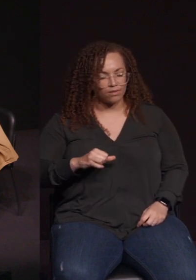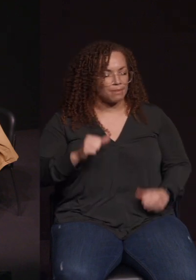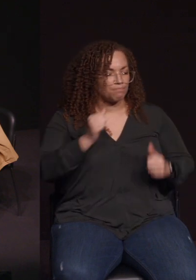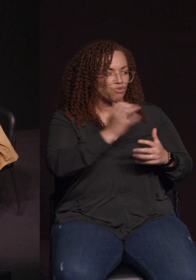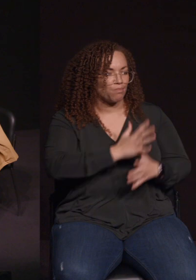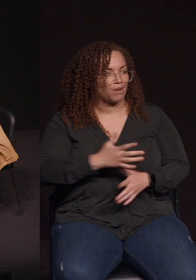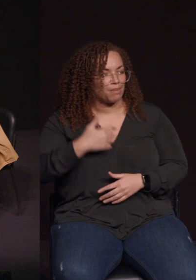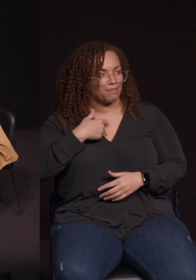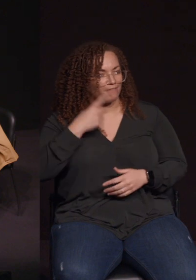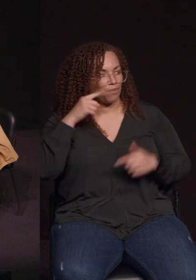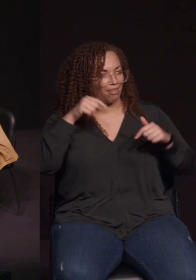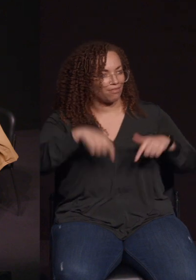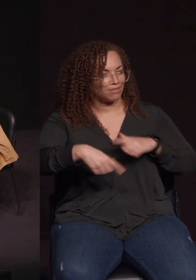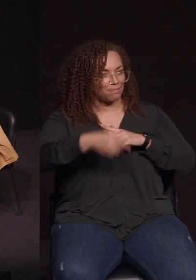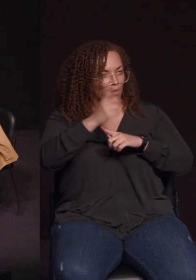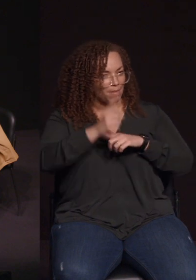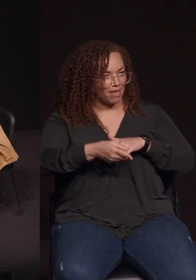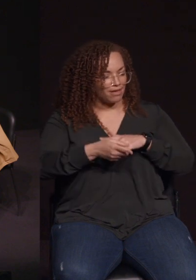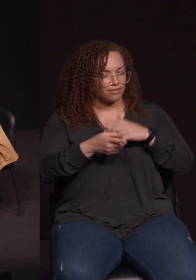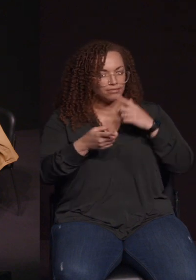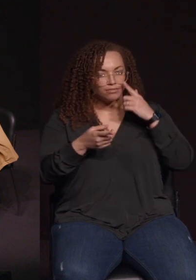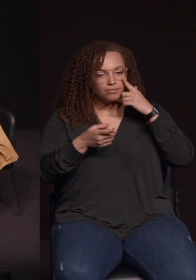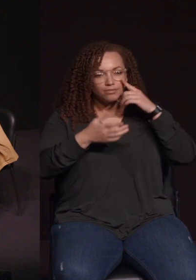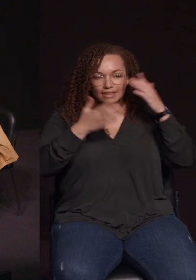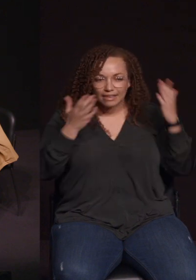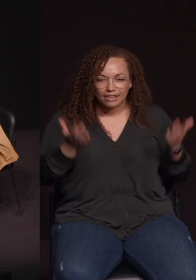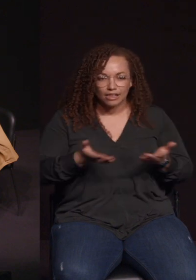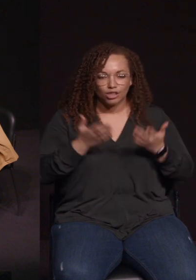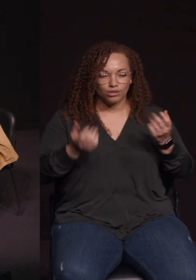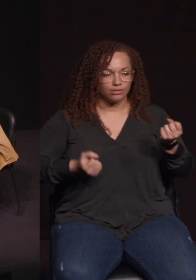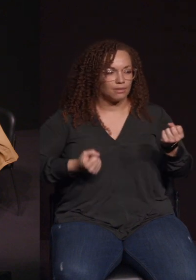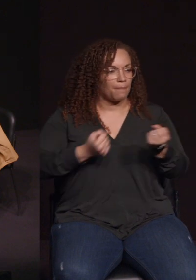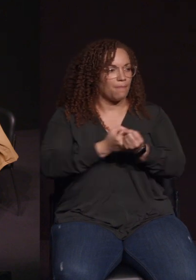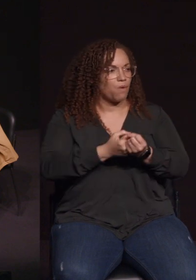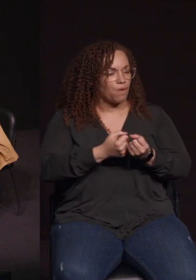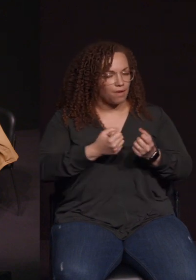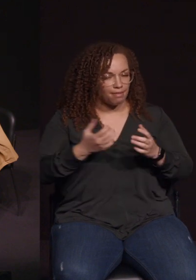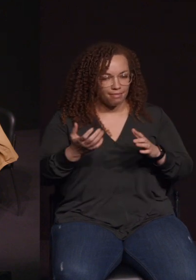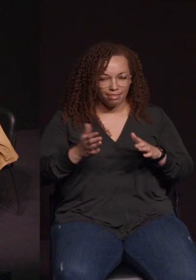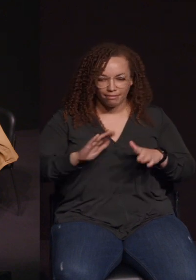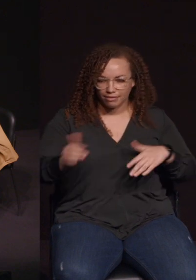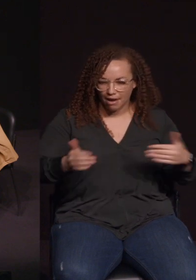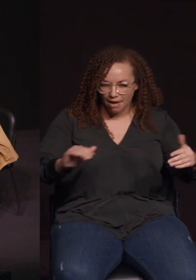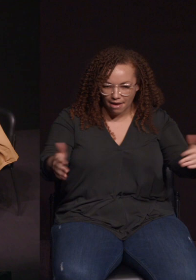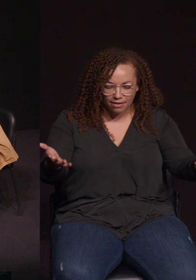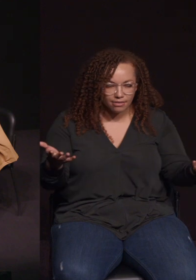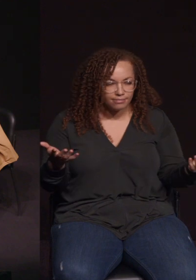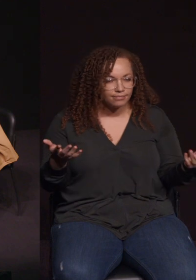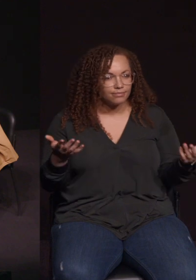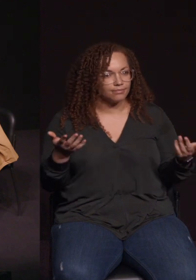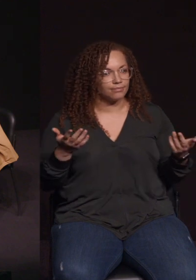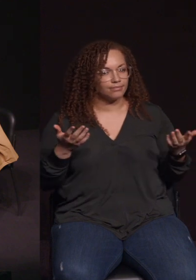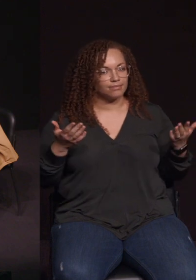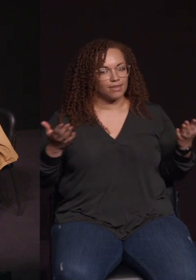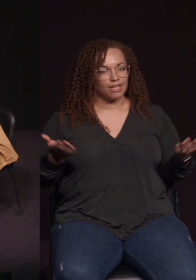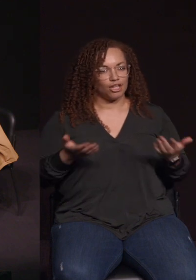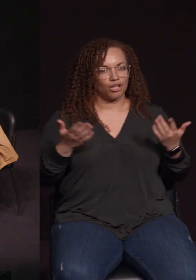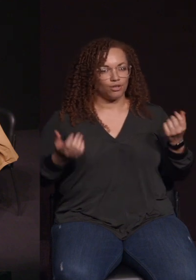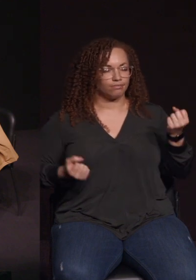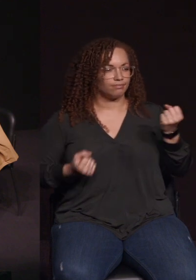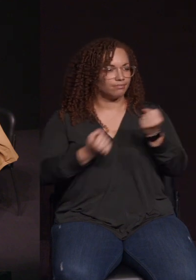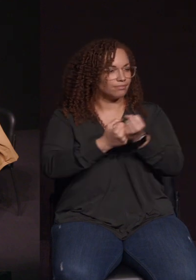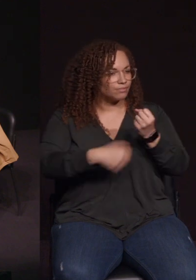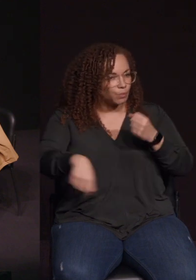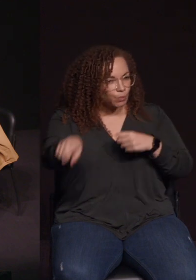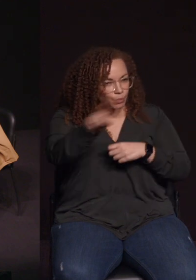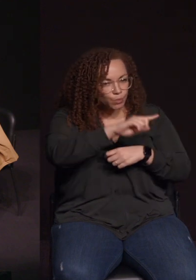able to be here for your dad and to stand up for you and to continue to